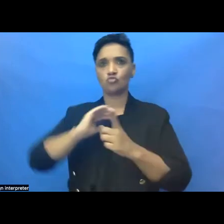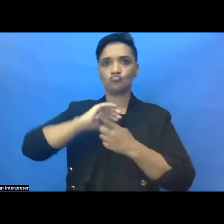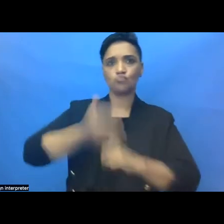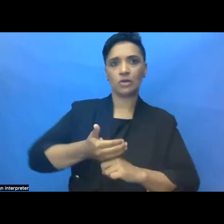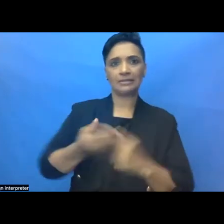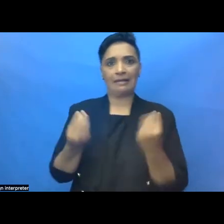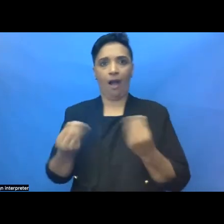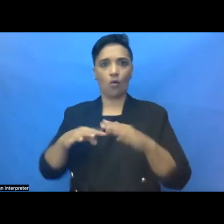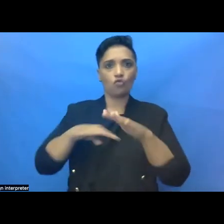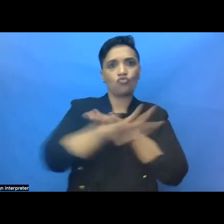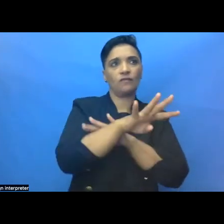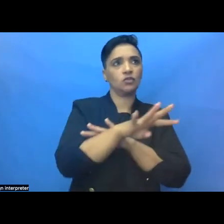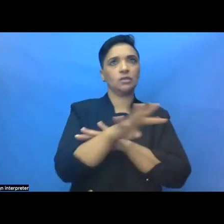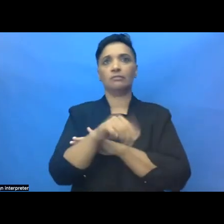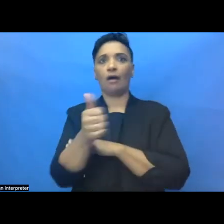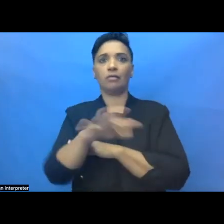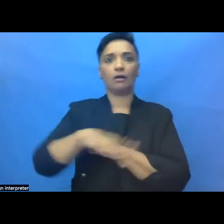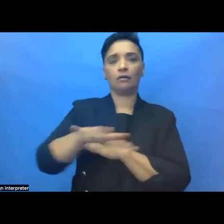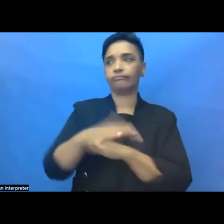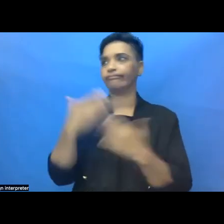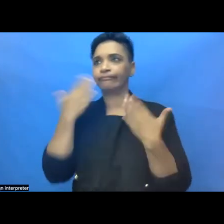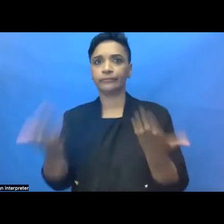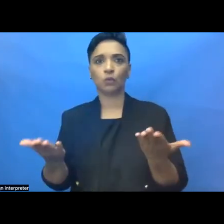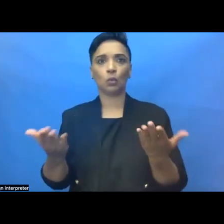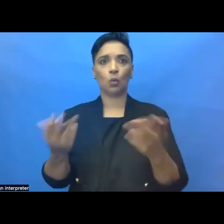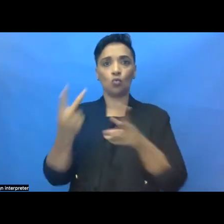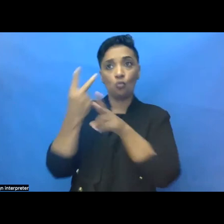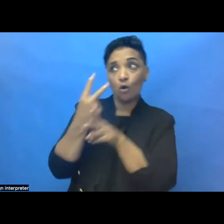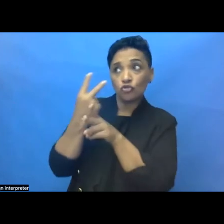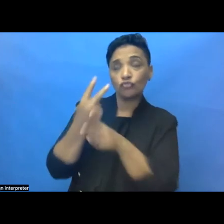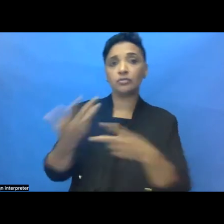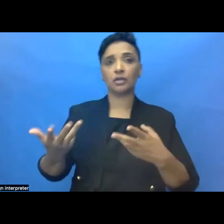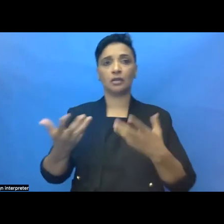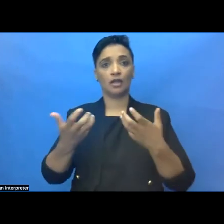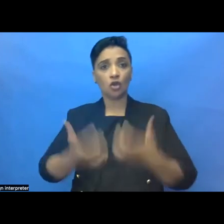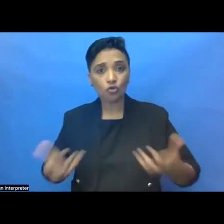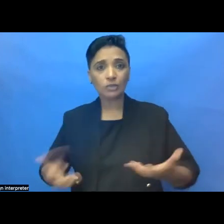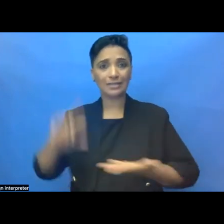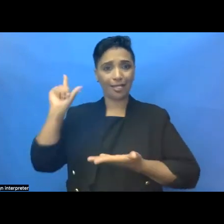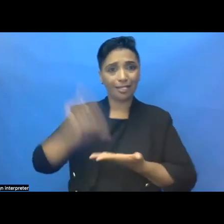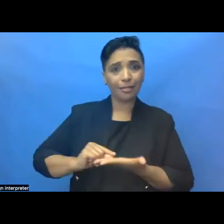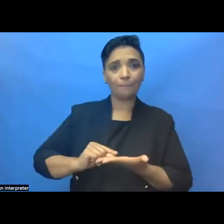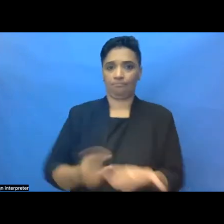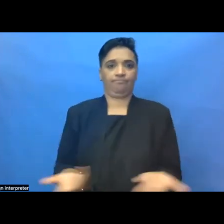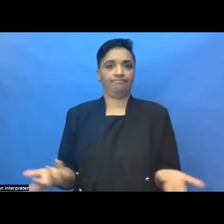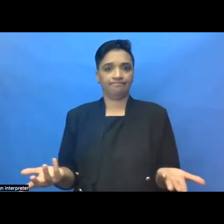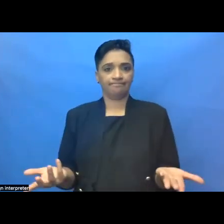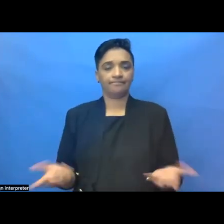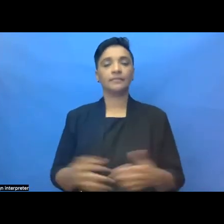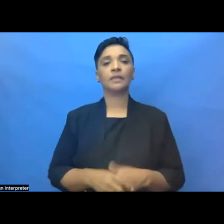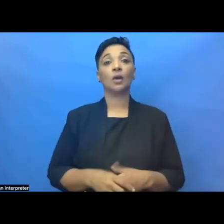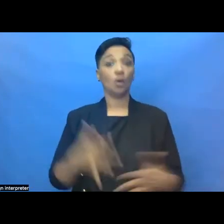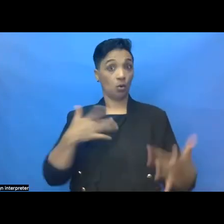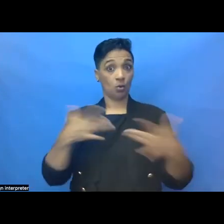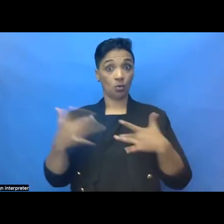displacement due to lack of monitoring, lack of resources, etc. And the concern remains,